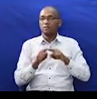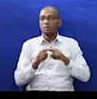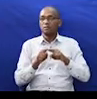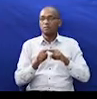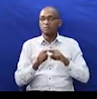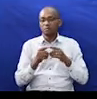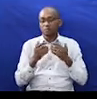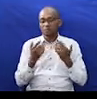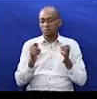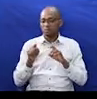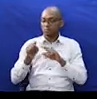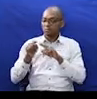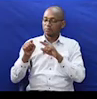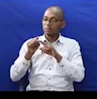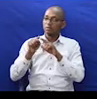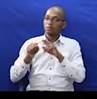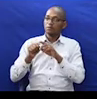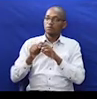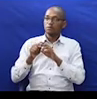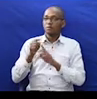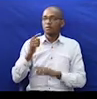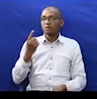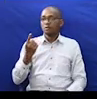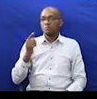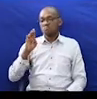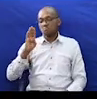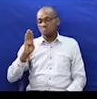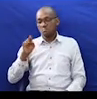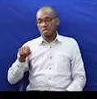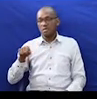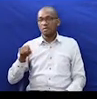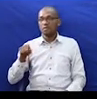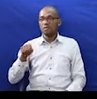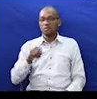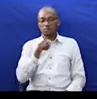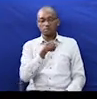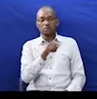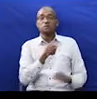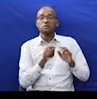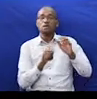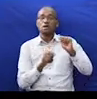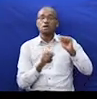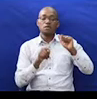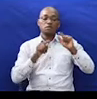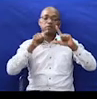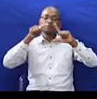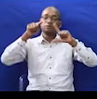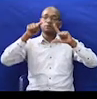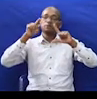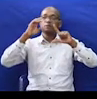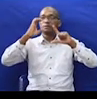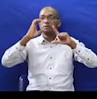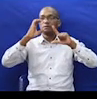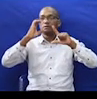it must be right angle to the certain point. Let's call it B, and this is A, and this is C. And then